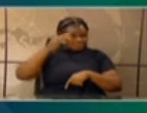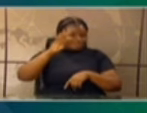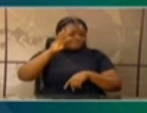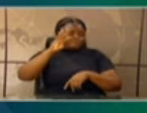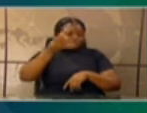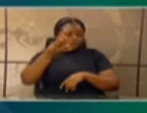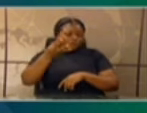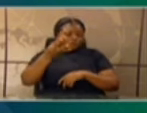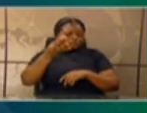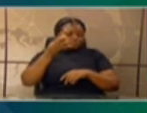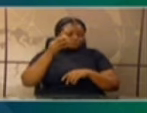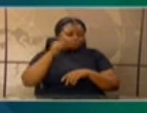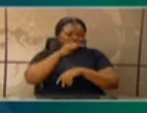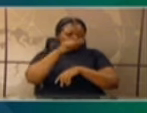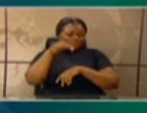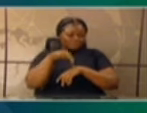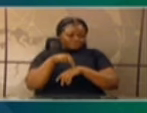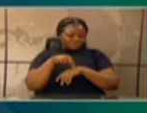Professor John,